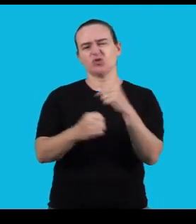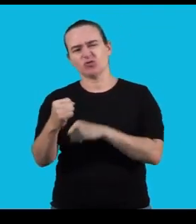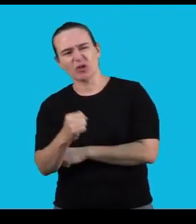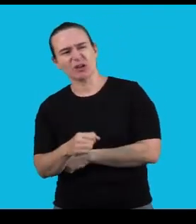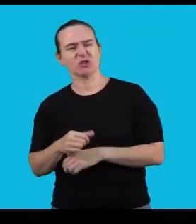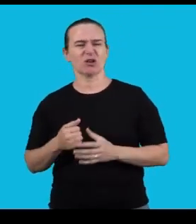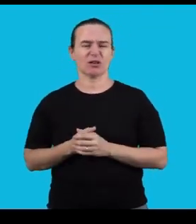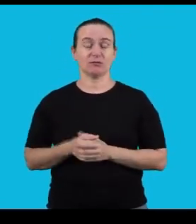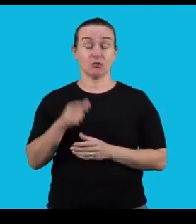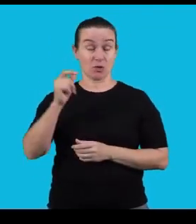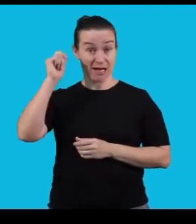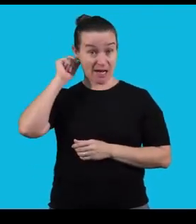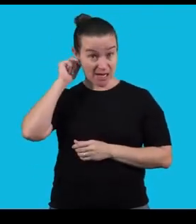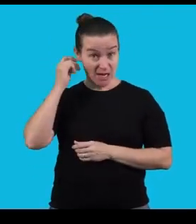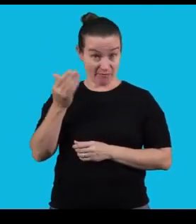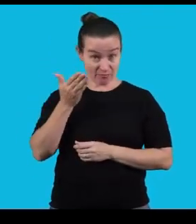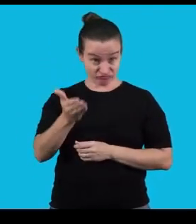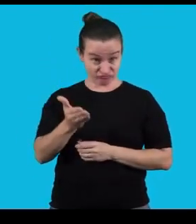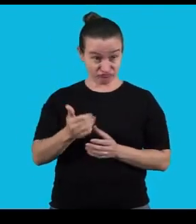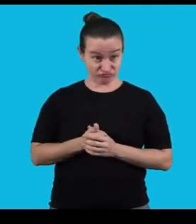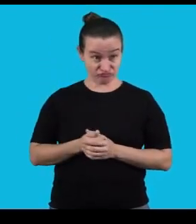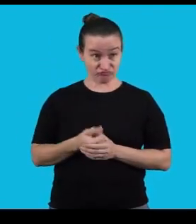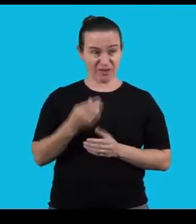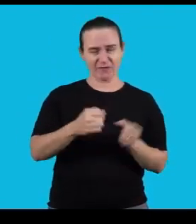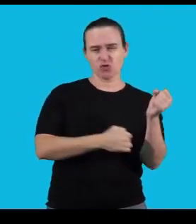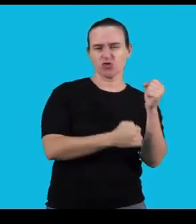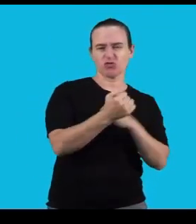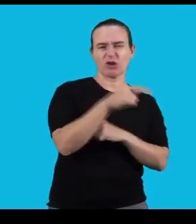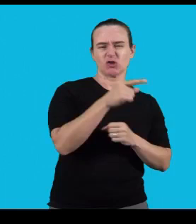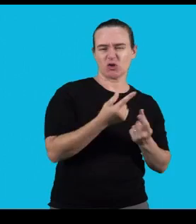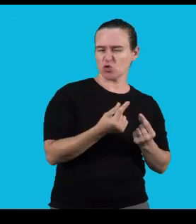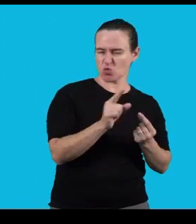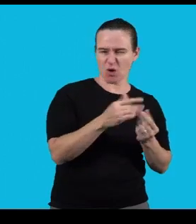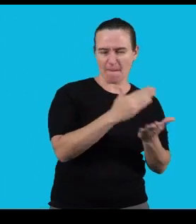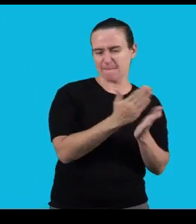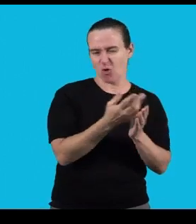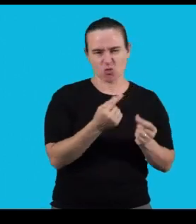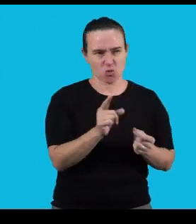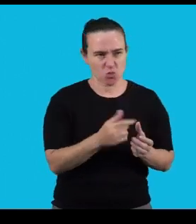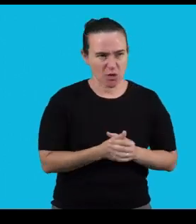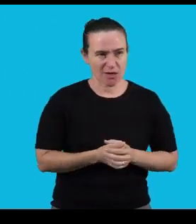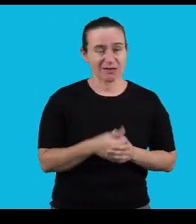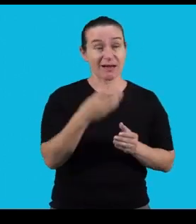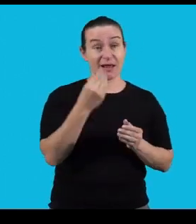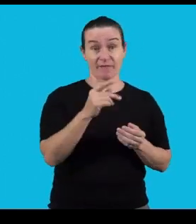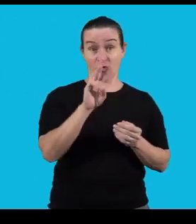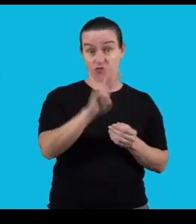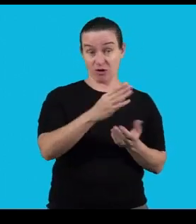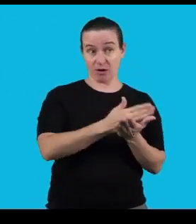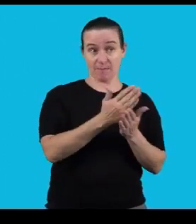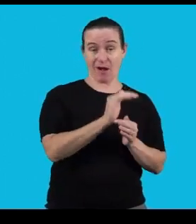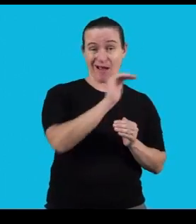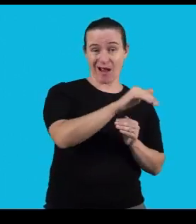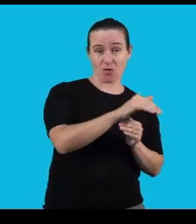the structure. So we've got the ear, which has got the structure and functions. There are three